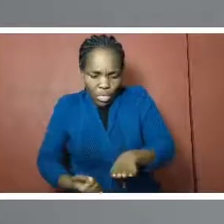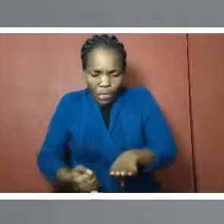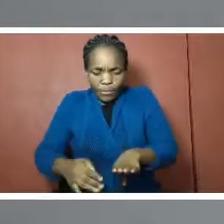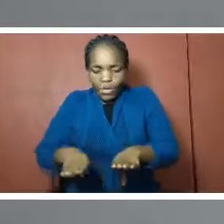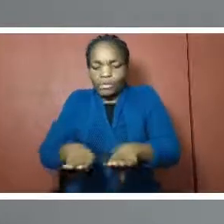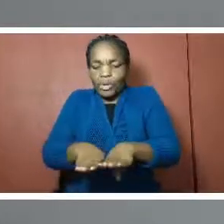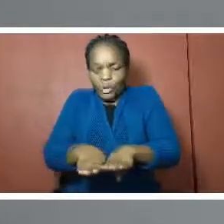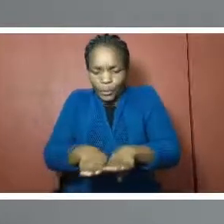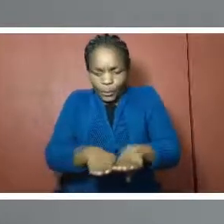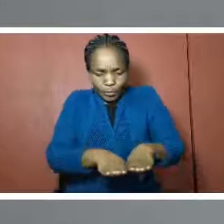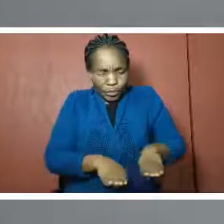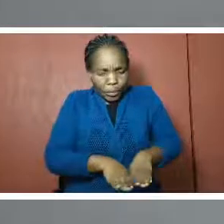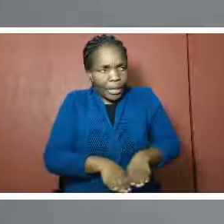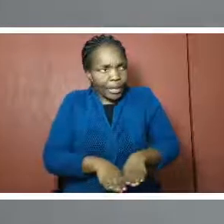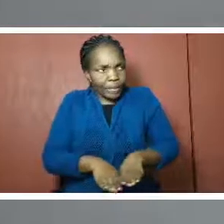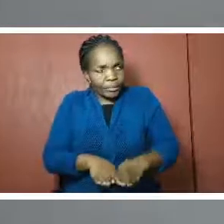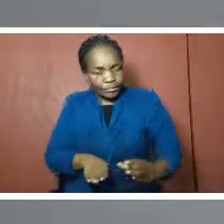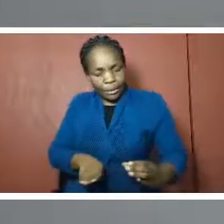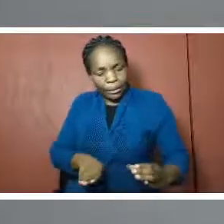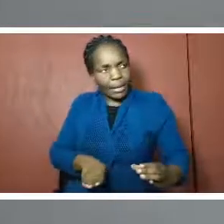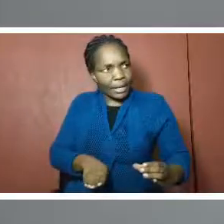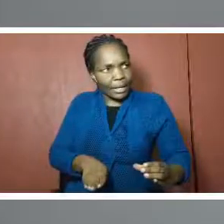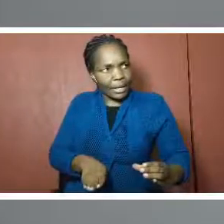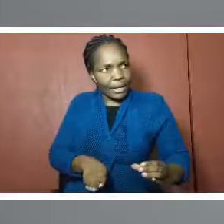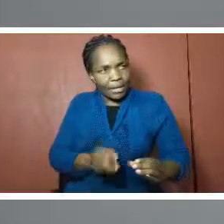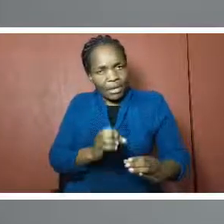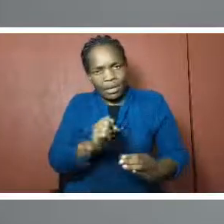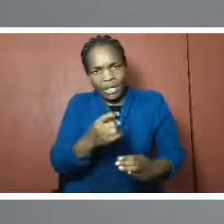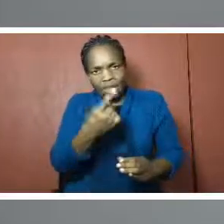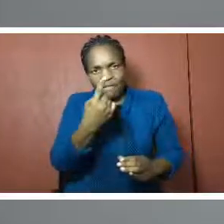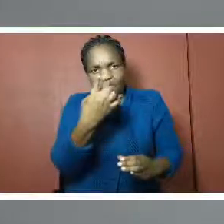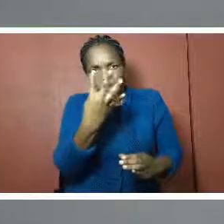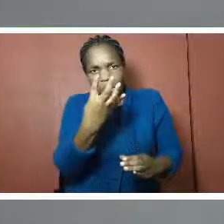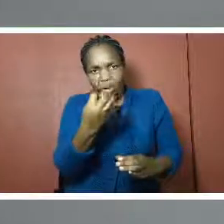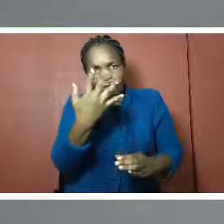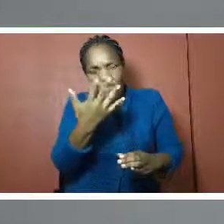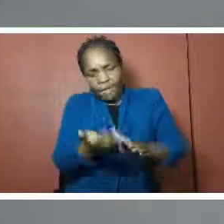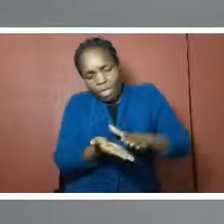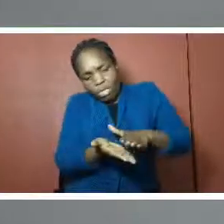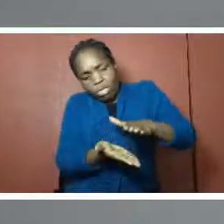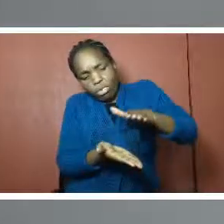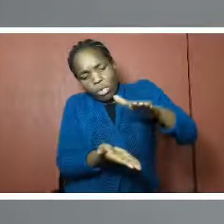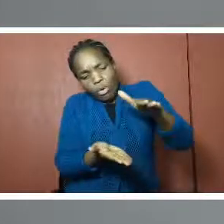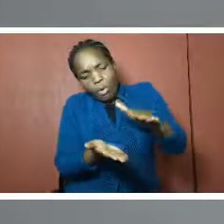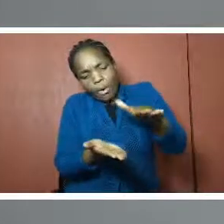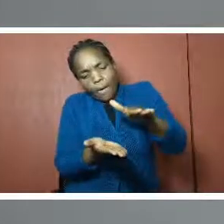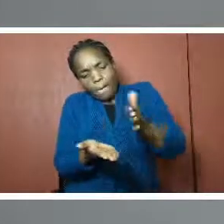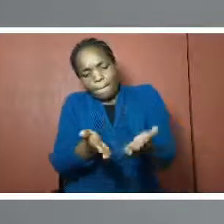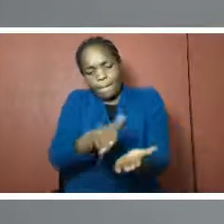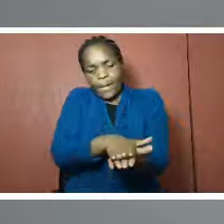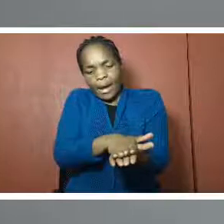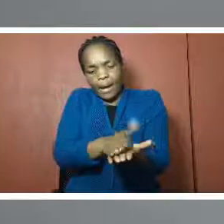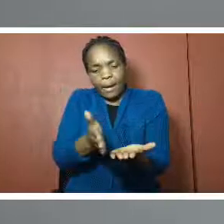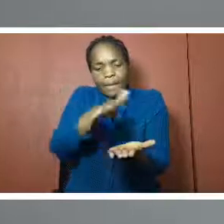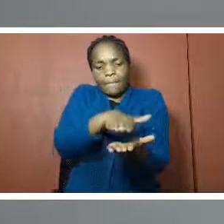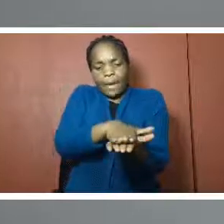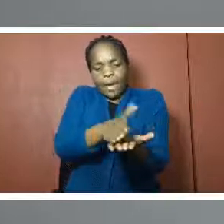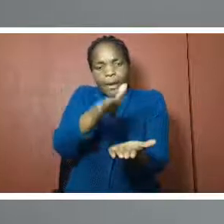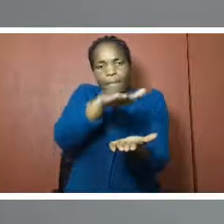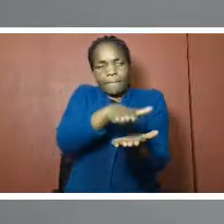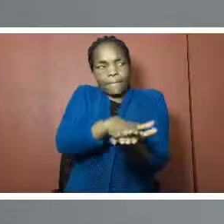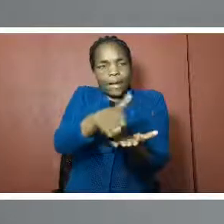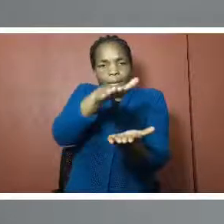and then these lengths, they are maybe 4, 5 or 6 lengths. We glue them on top of each other to form a